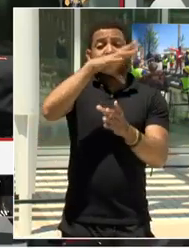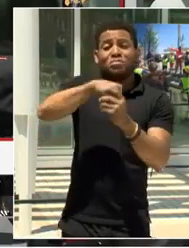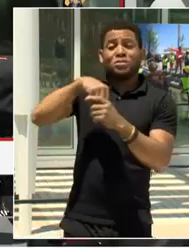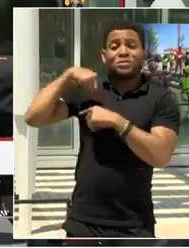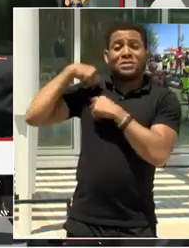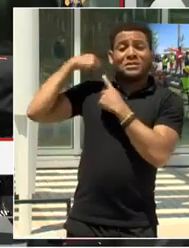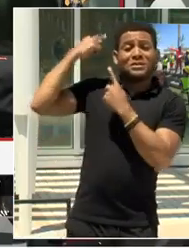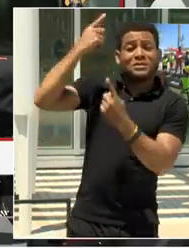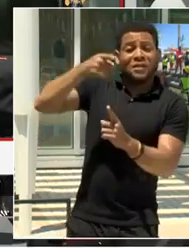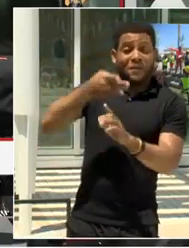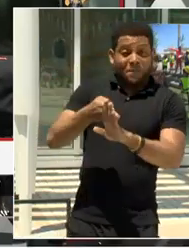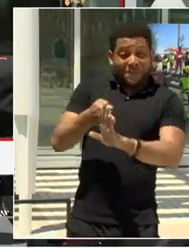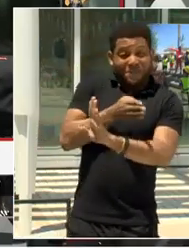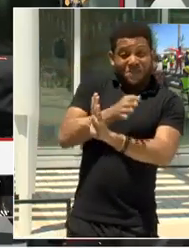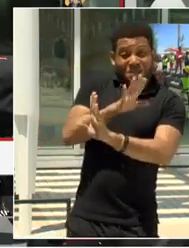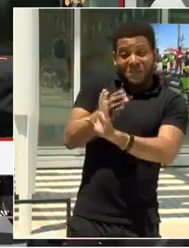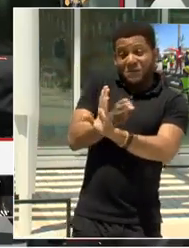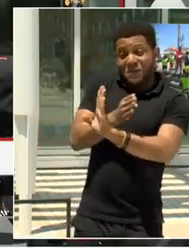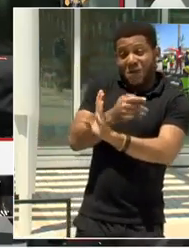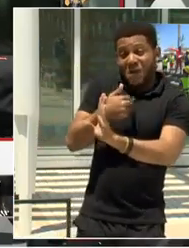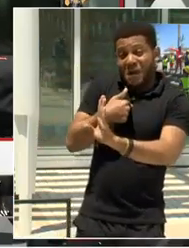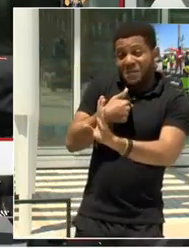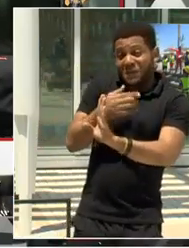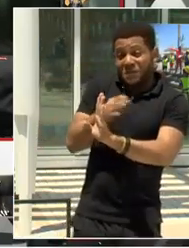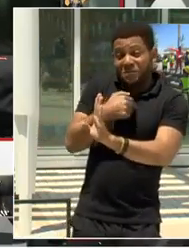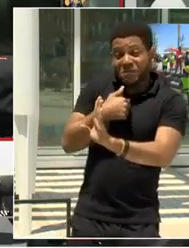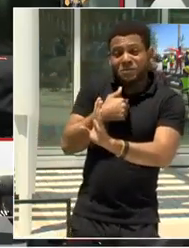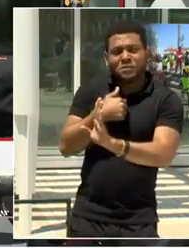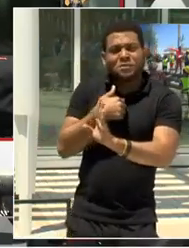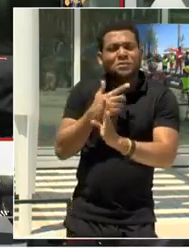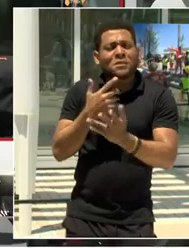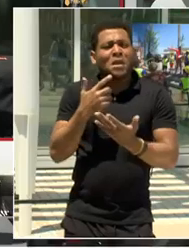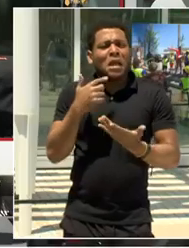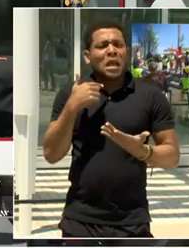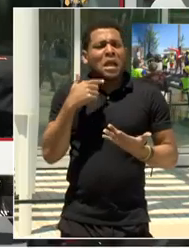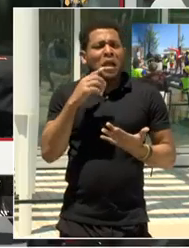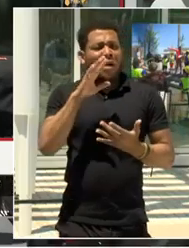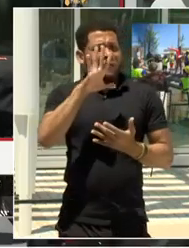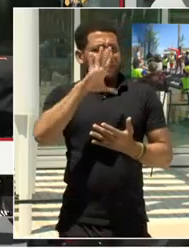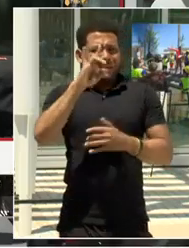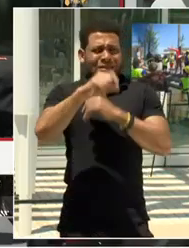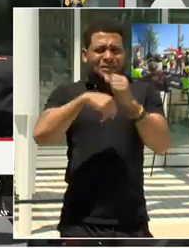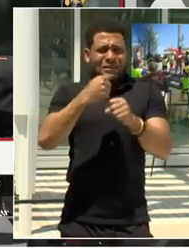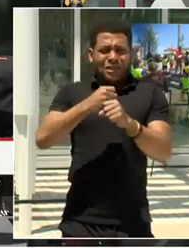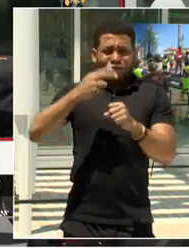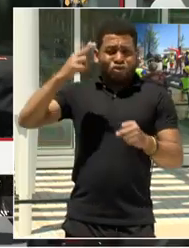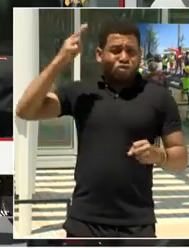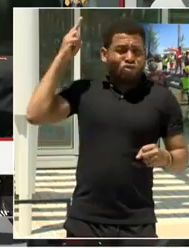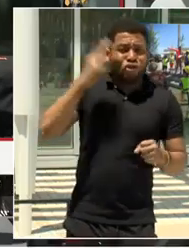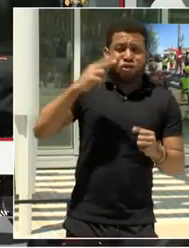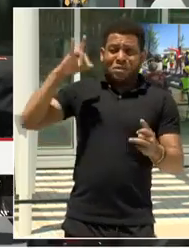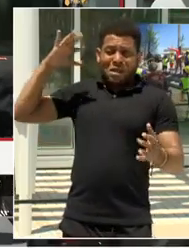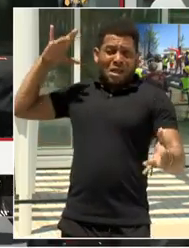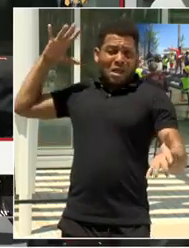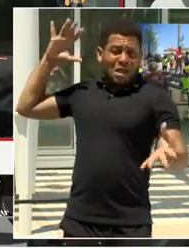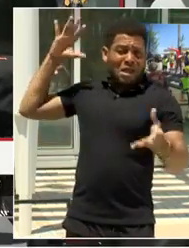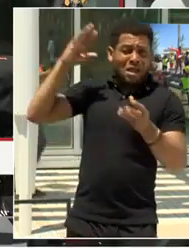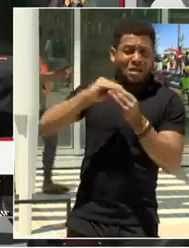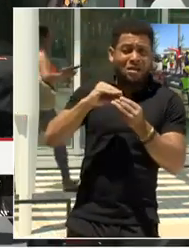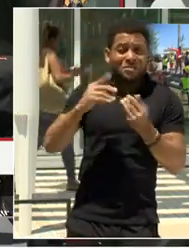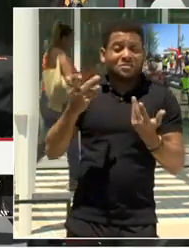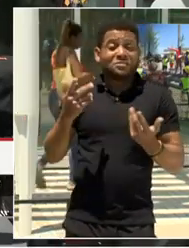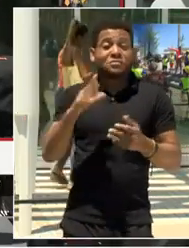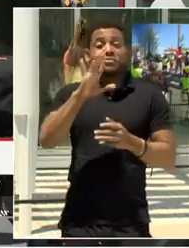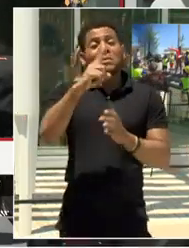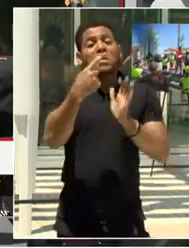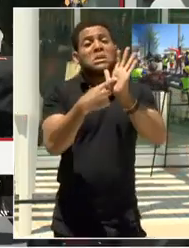the 38-year history of the District of Columbia trying to make something happen at this site. You know, people like Tony Norman, who's standing